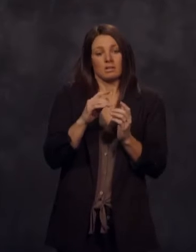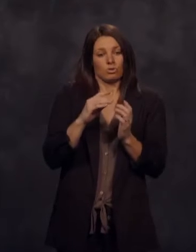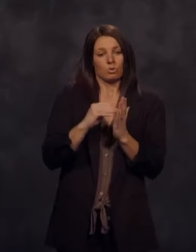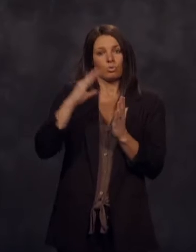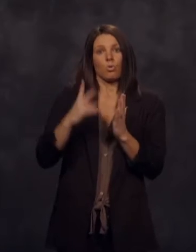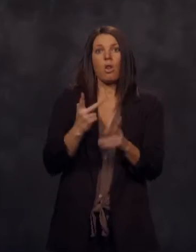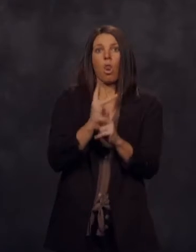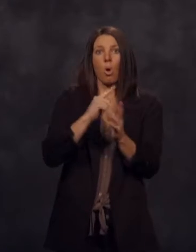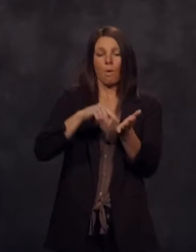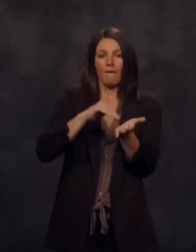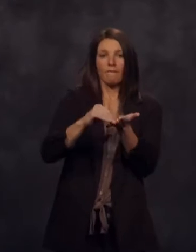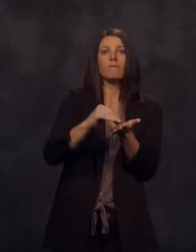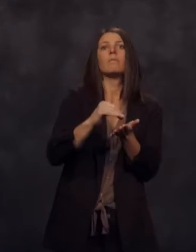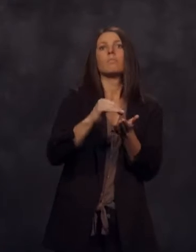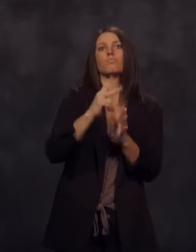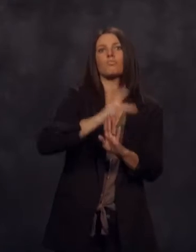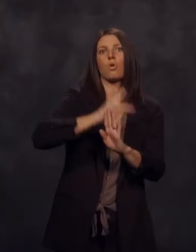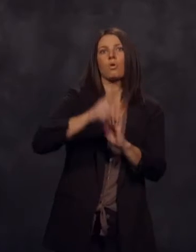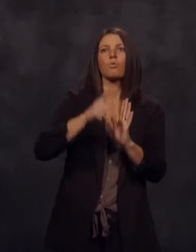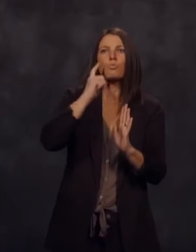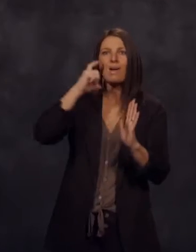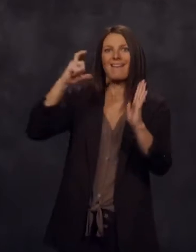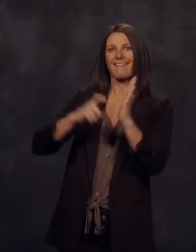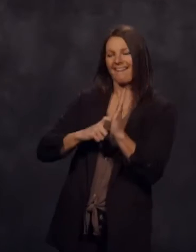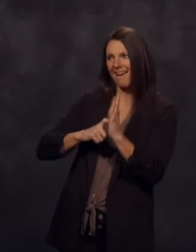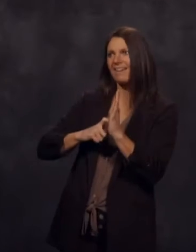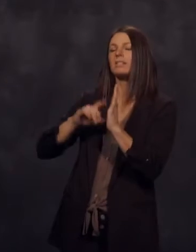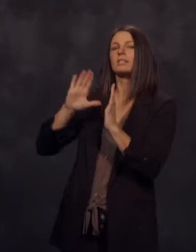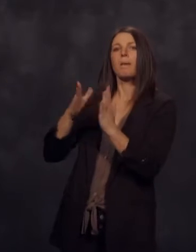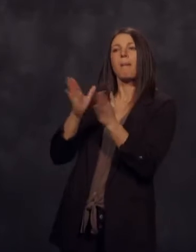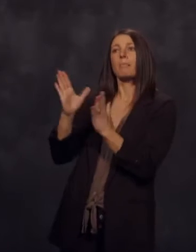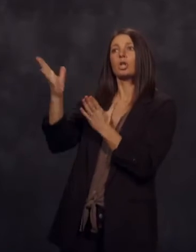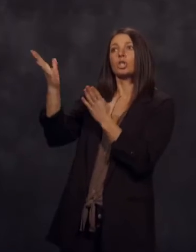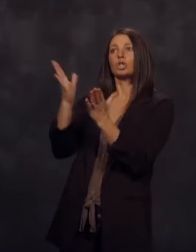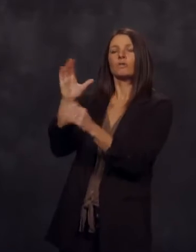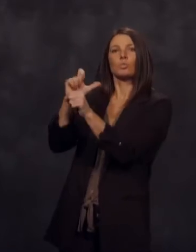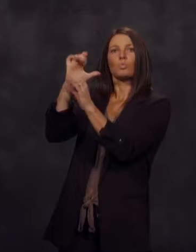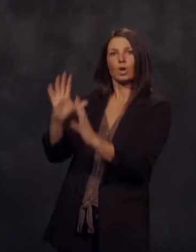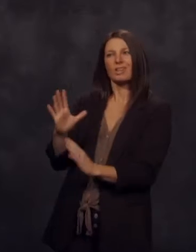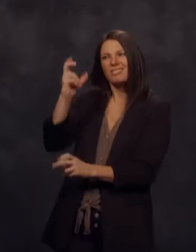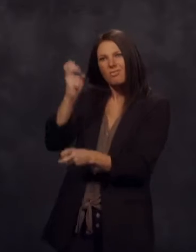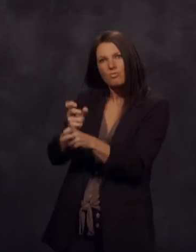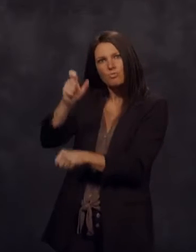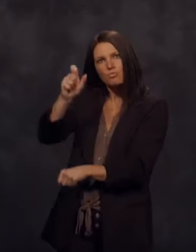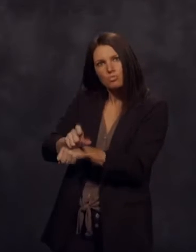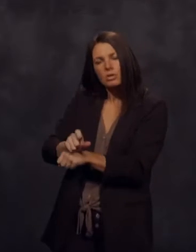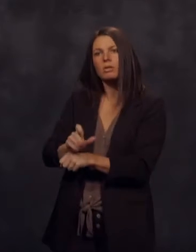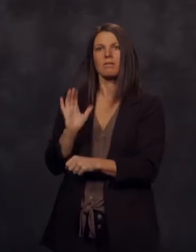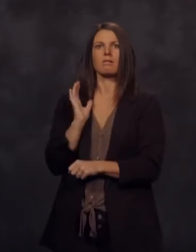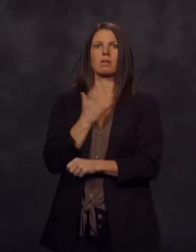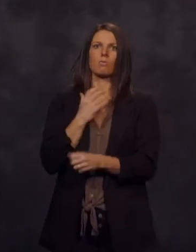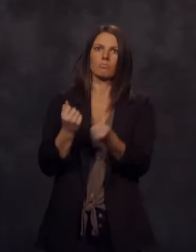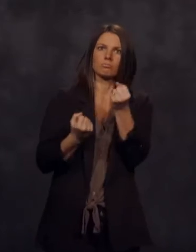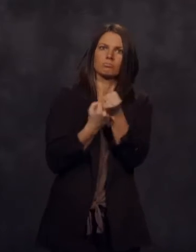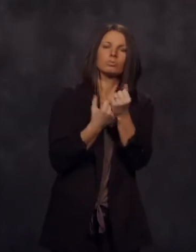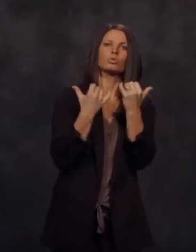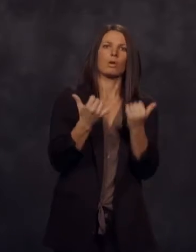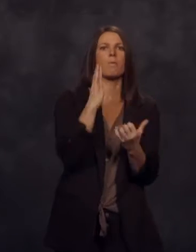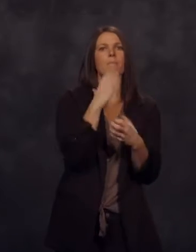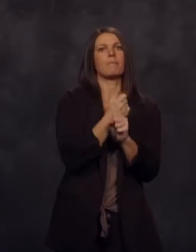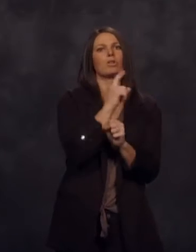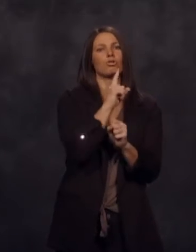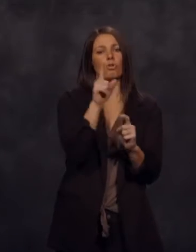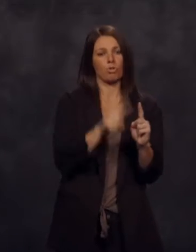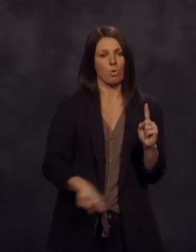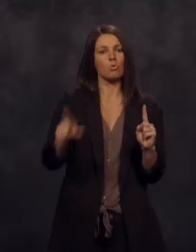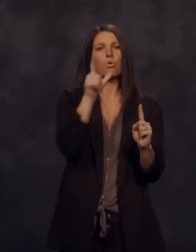programs recognize the importance of public service, and hard work. The stance that we're taking today just helps to make sure that